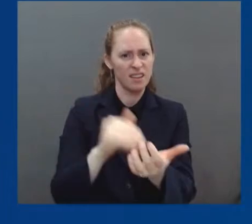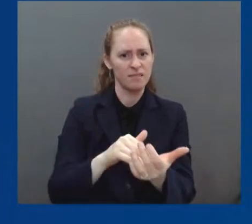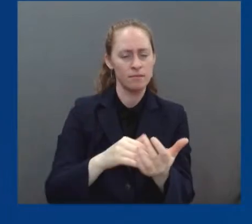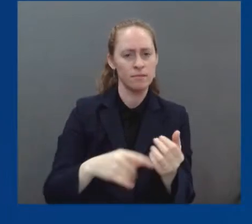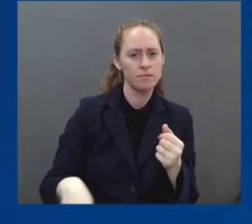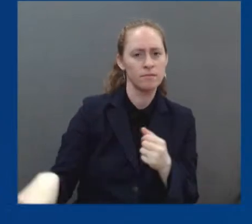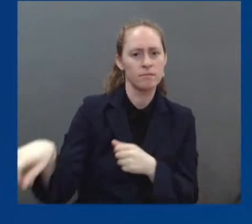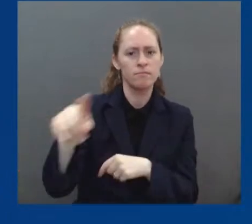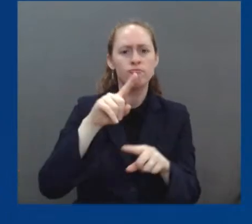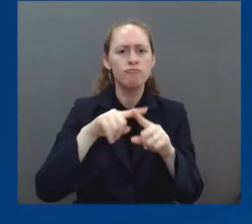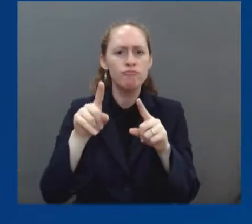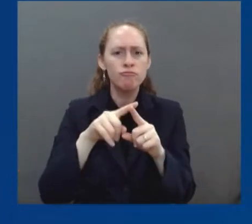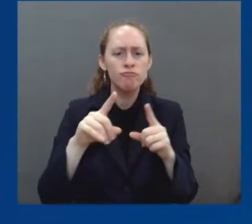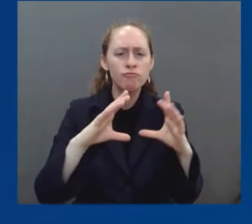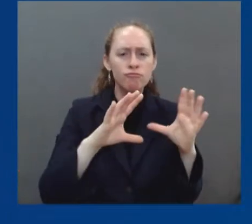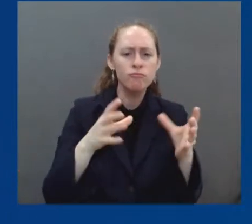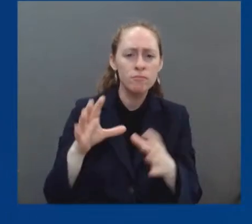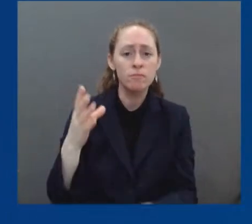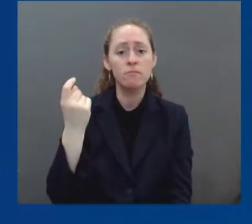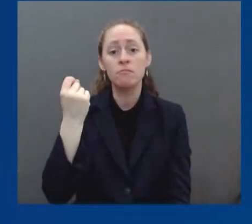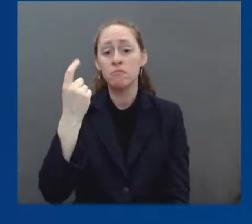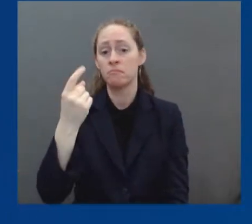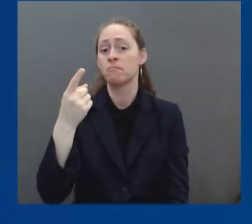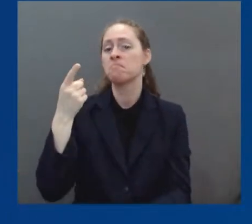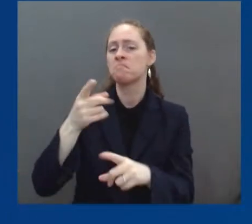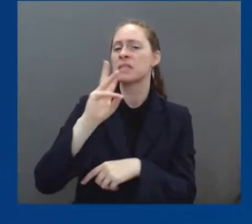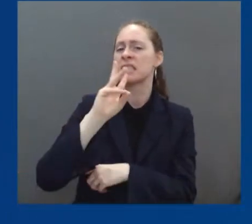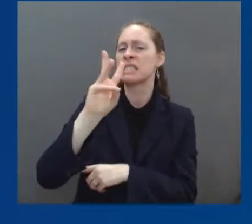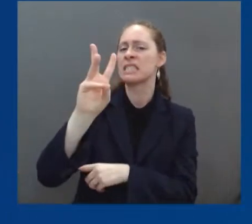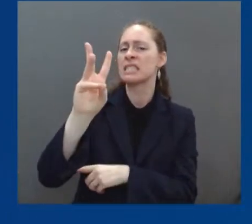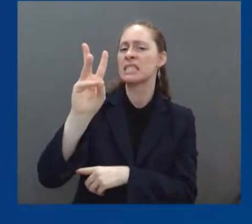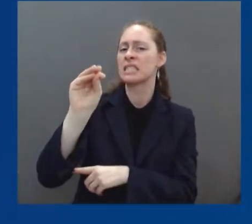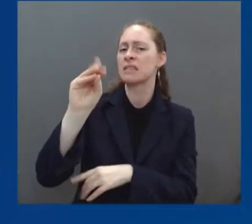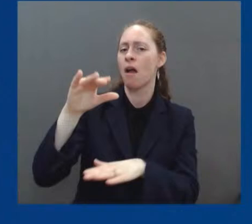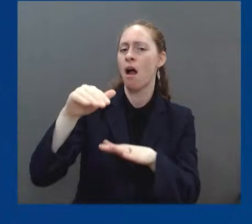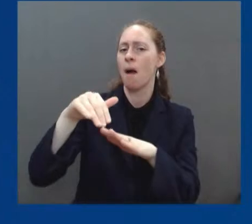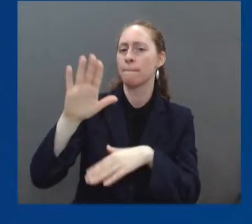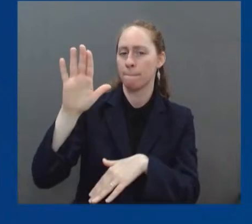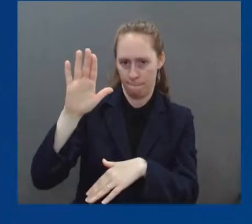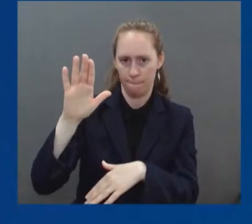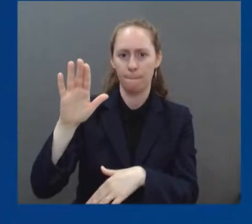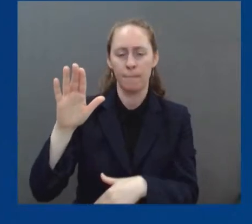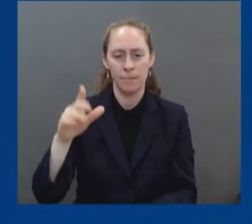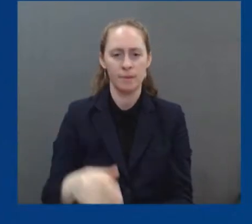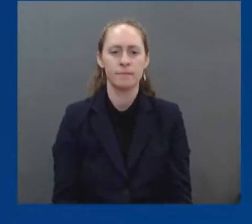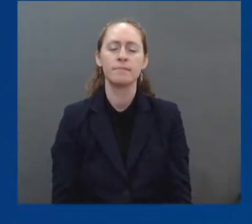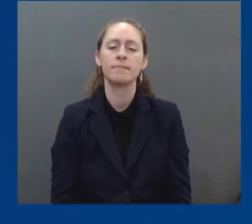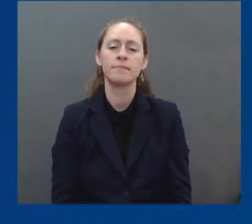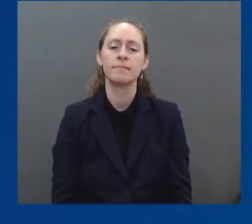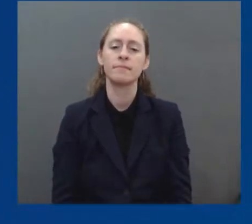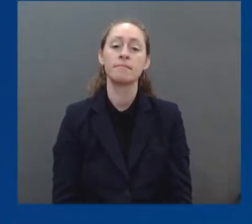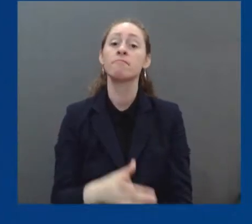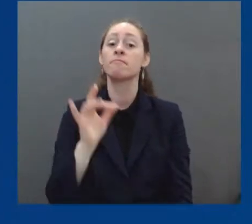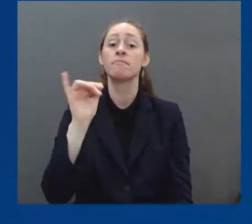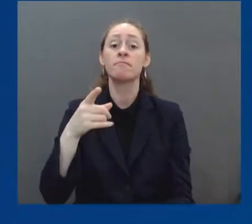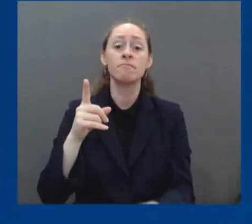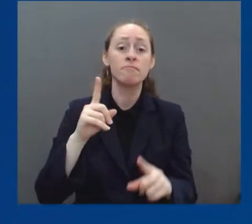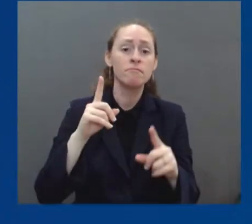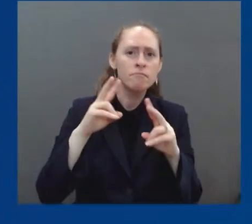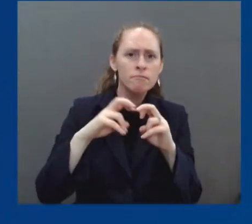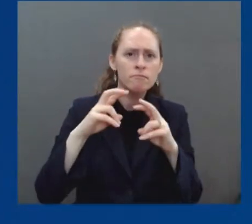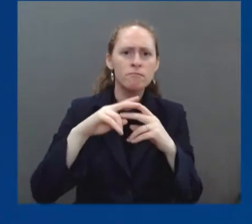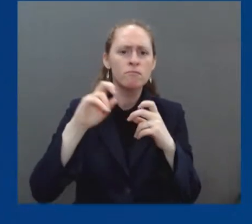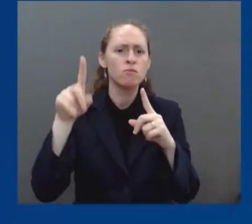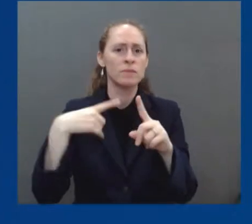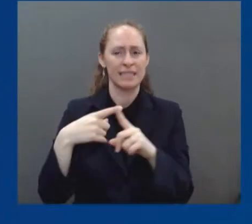now during an Omicron surge, individuals who received a second booster dose of the Pfizer product at